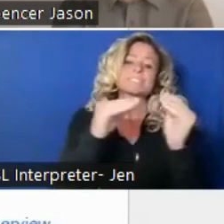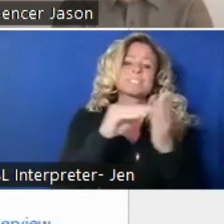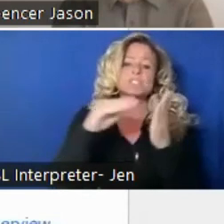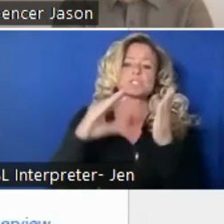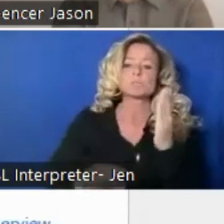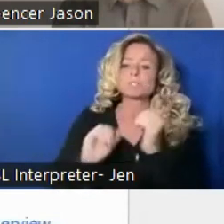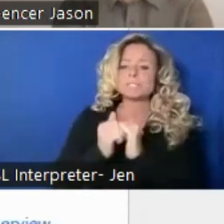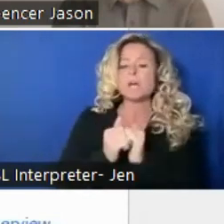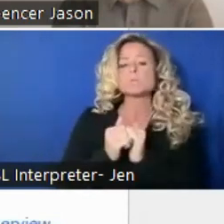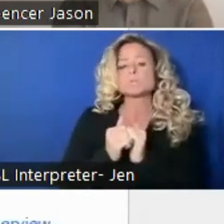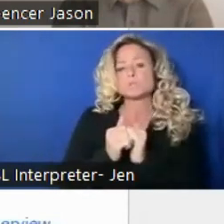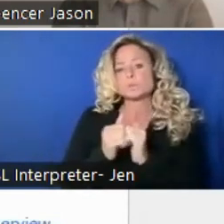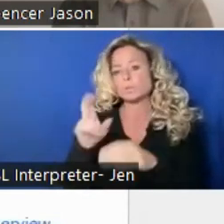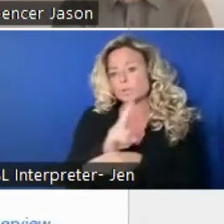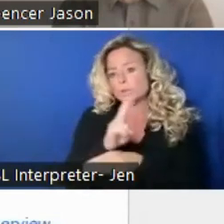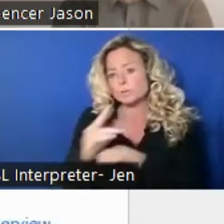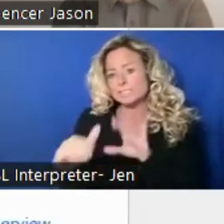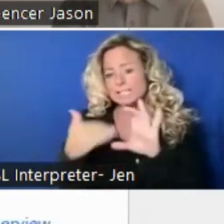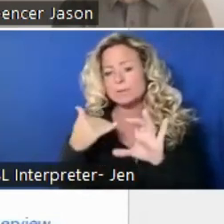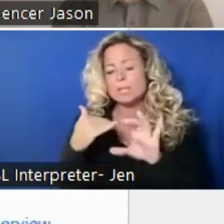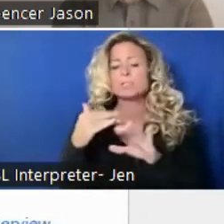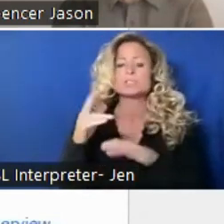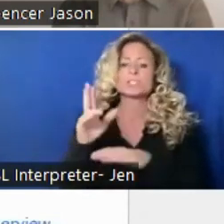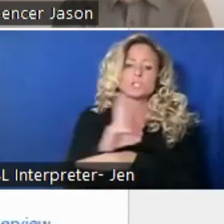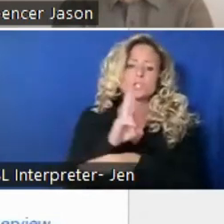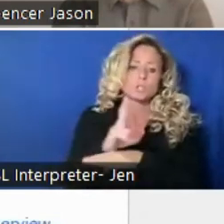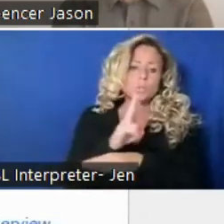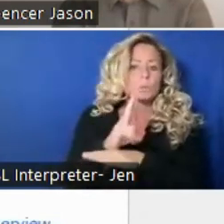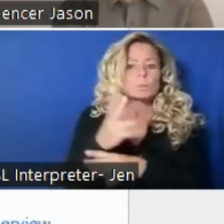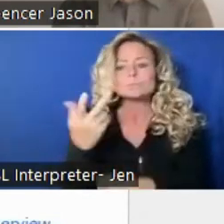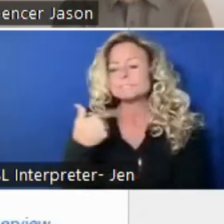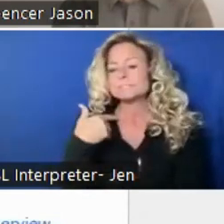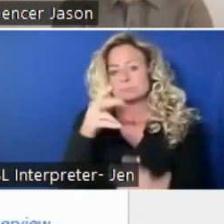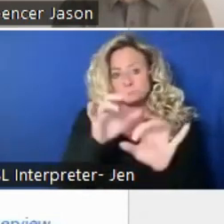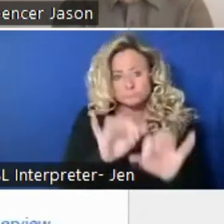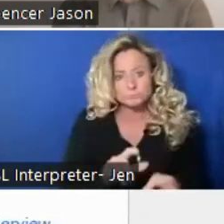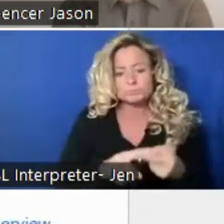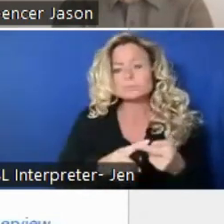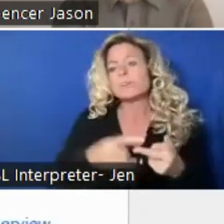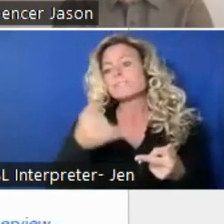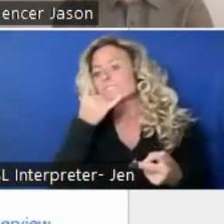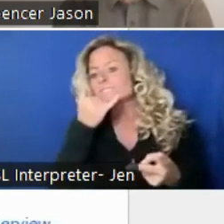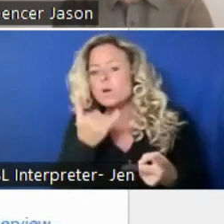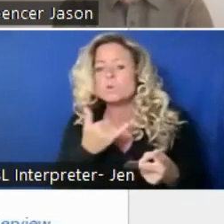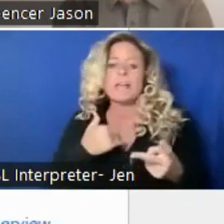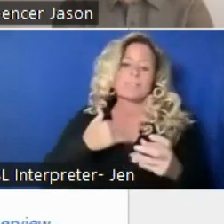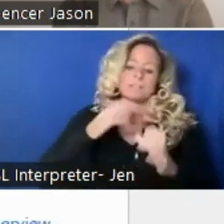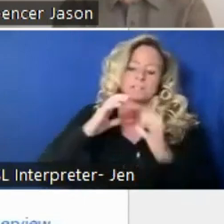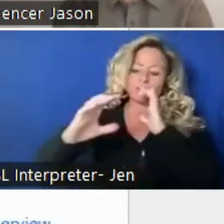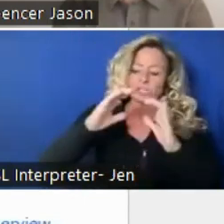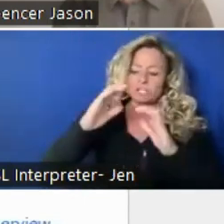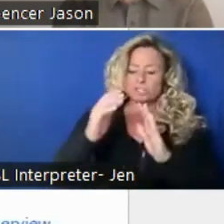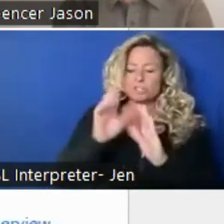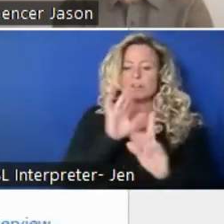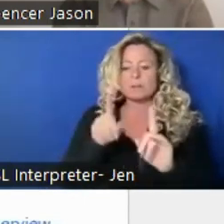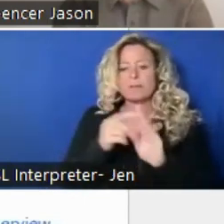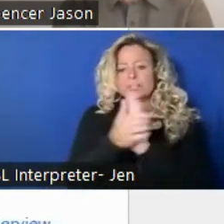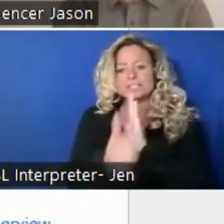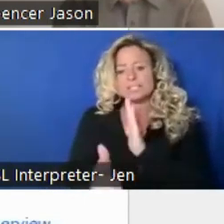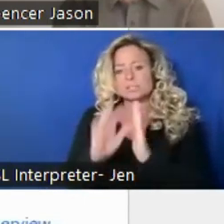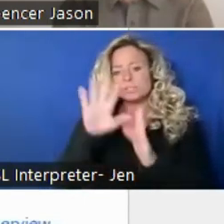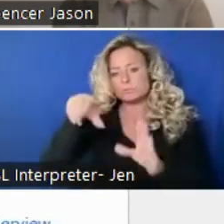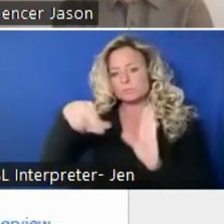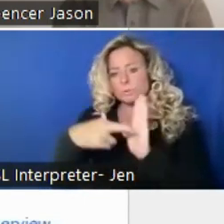emails, how to use the phone, how to speak and hold conversation. And we'll talk about how those skills play a role as an